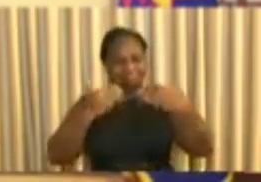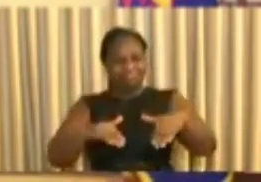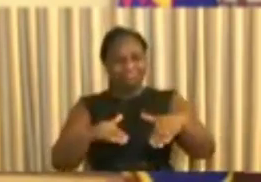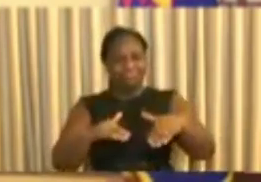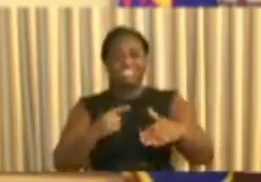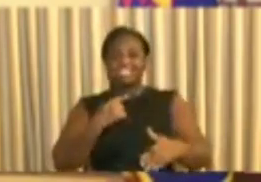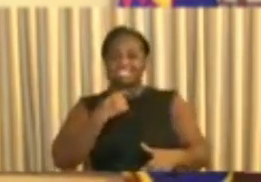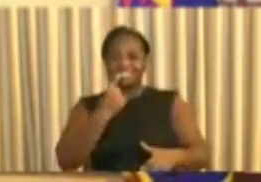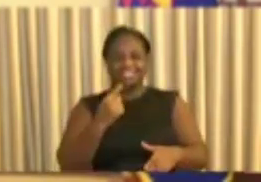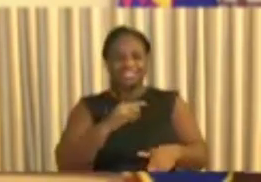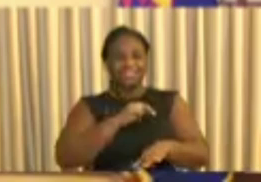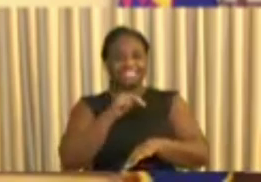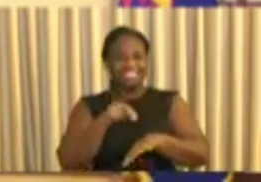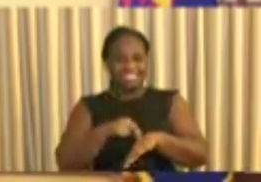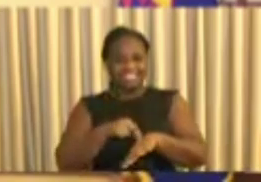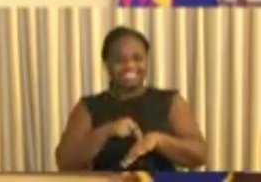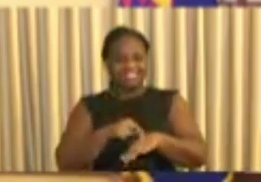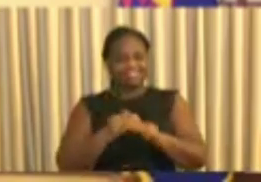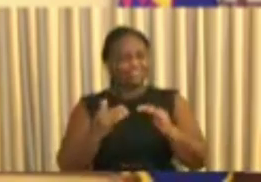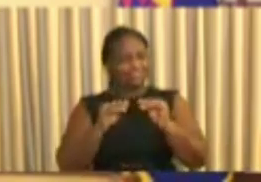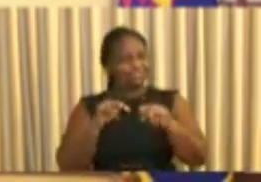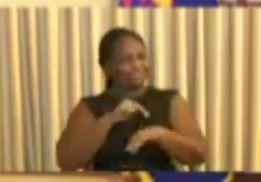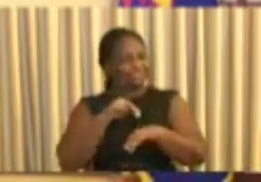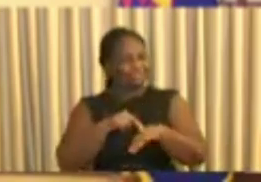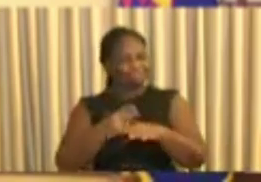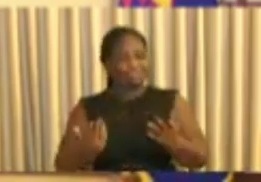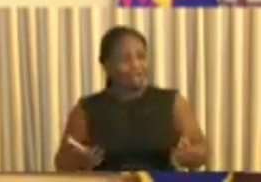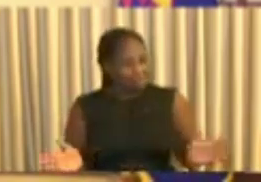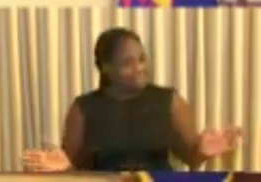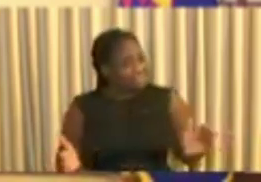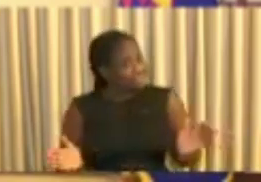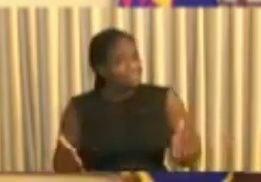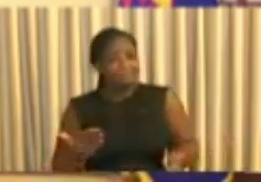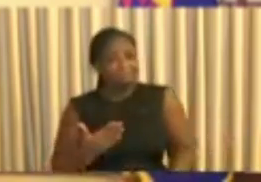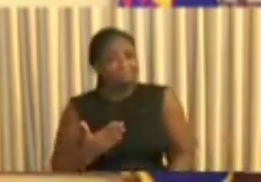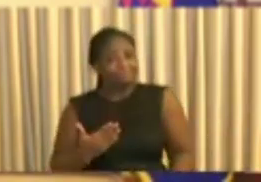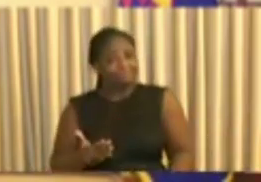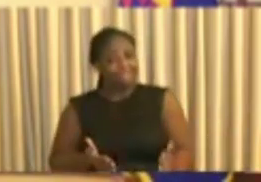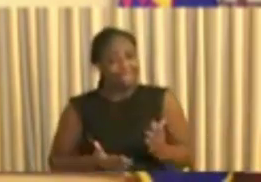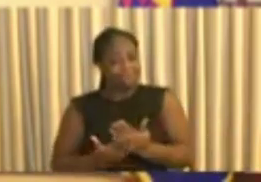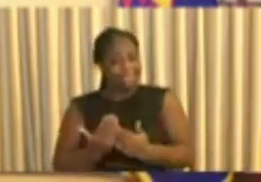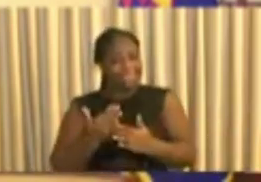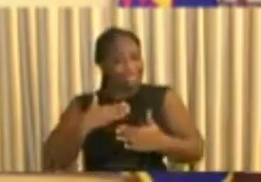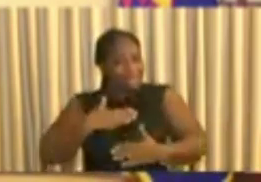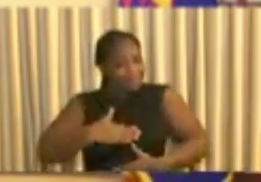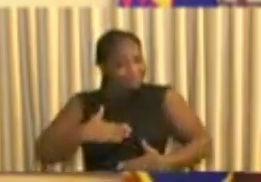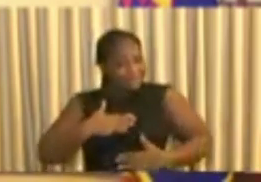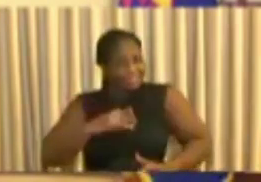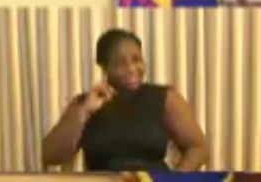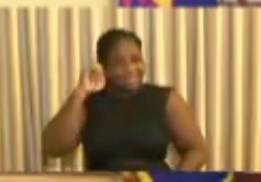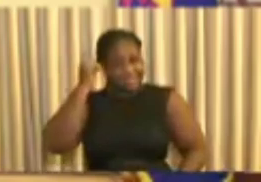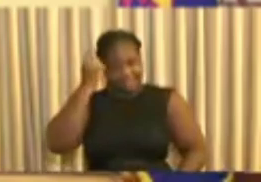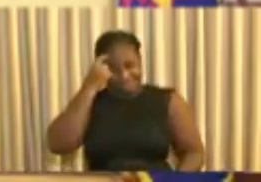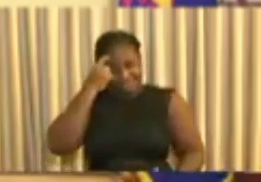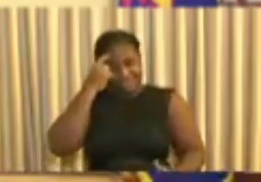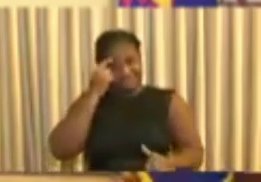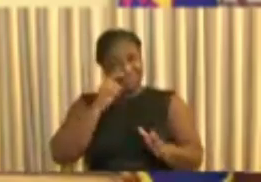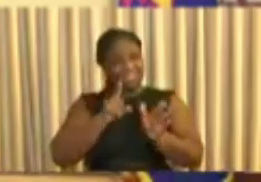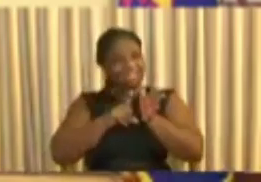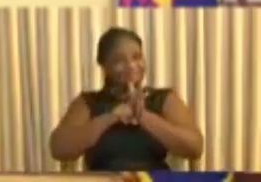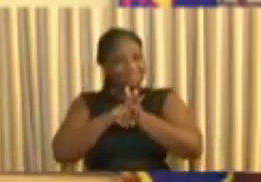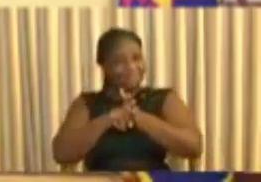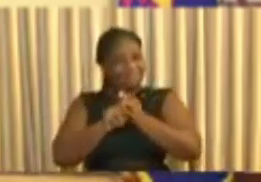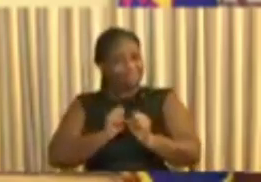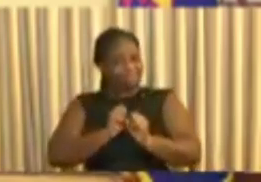nation to normalcy. I was encouraged by the appreciation of government's handling of the